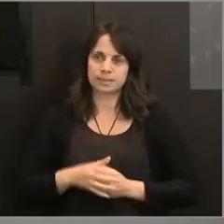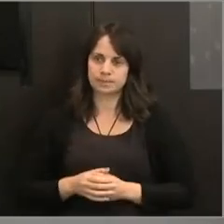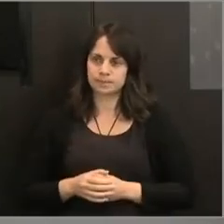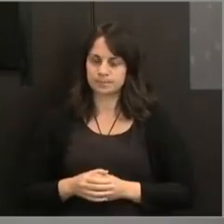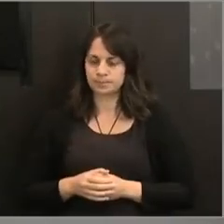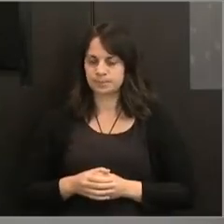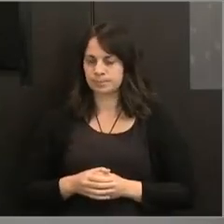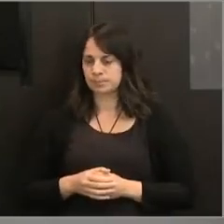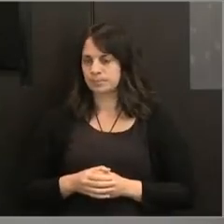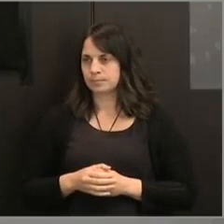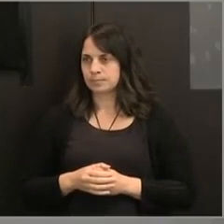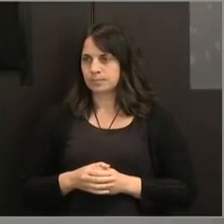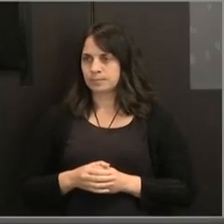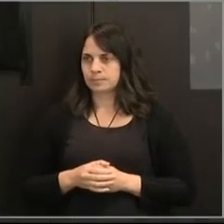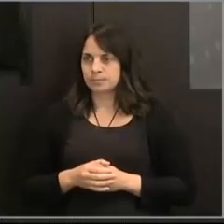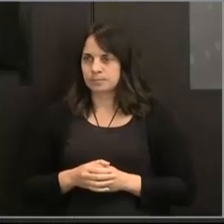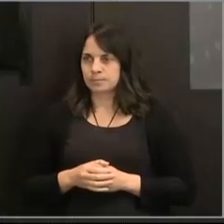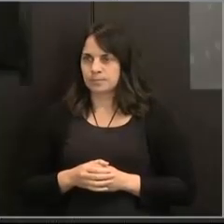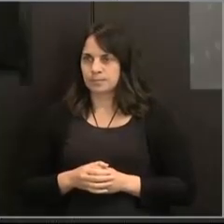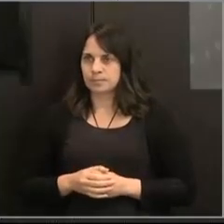Kia ora.